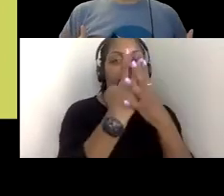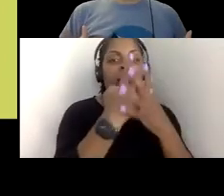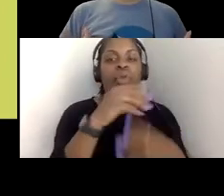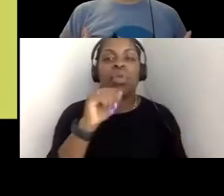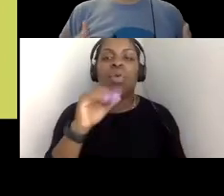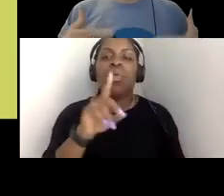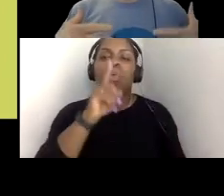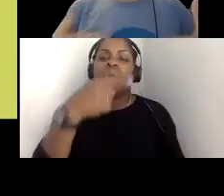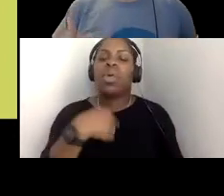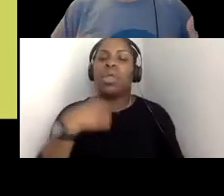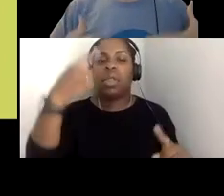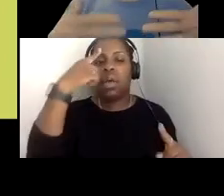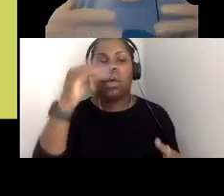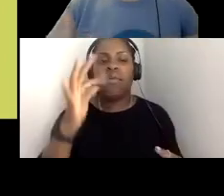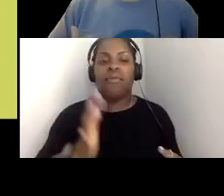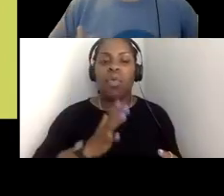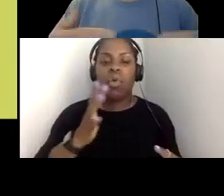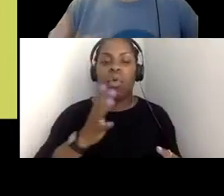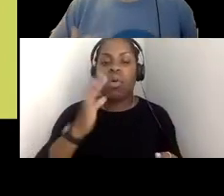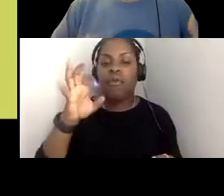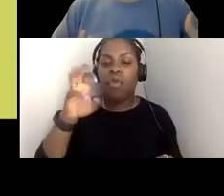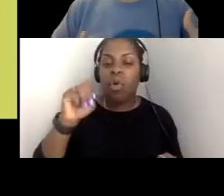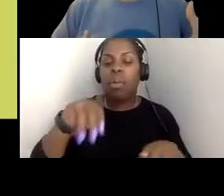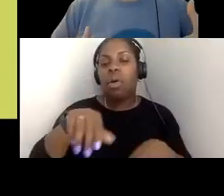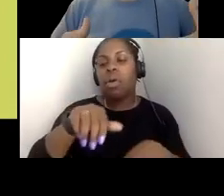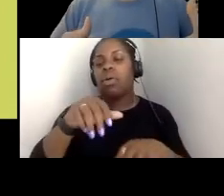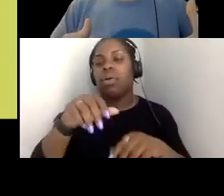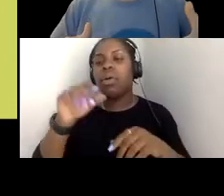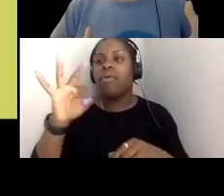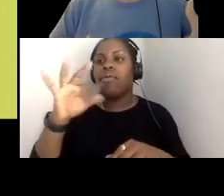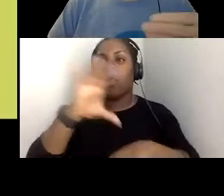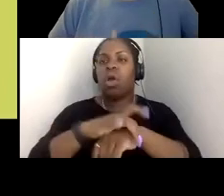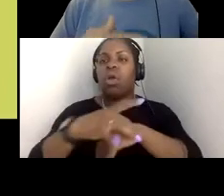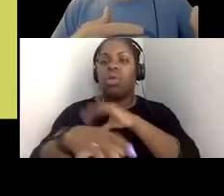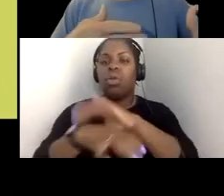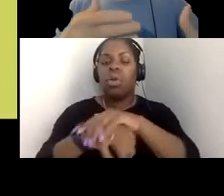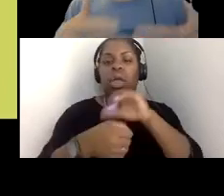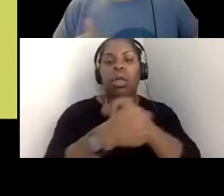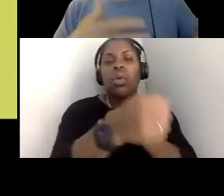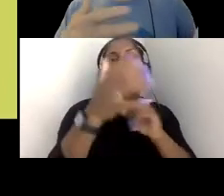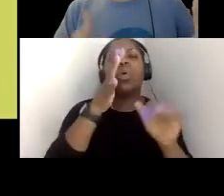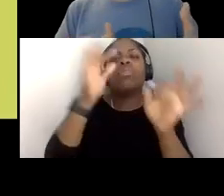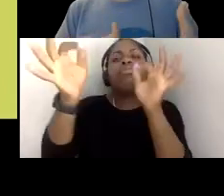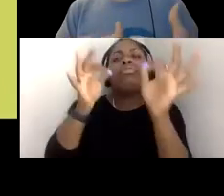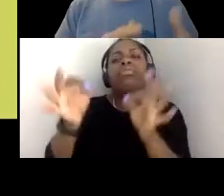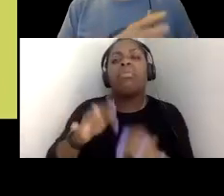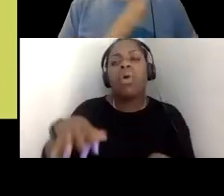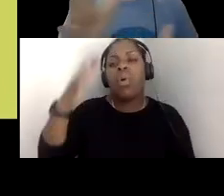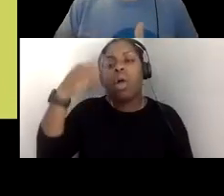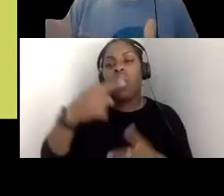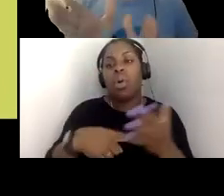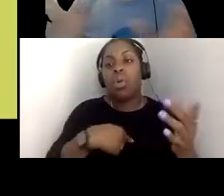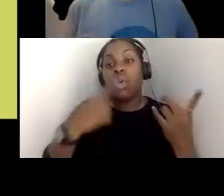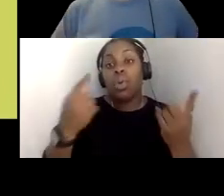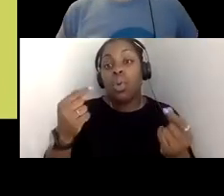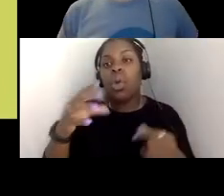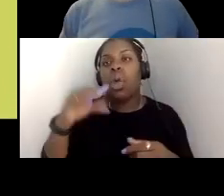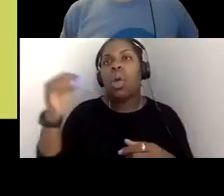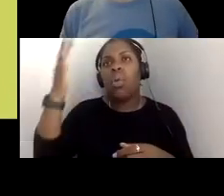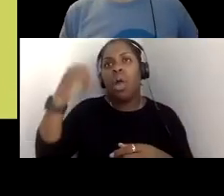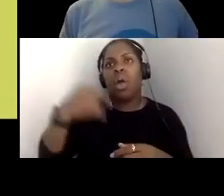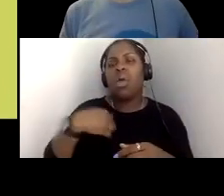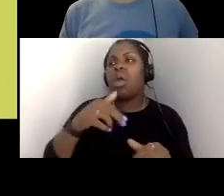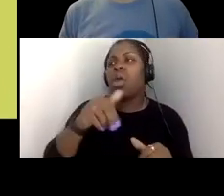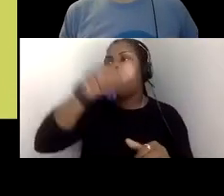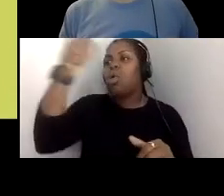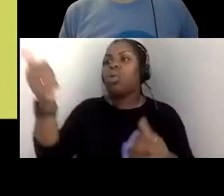form of incarceration, and we're going to go through that and explain some of that, why we do, and what other alternatives